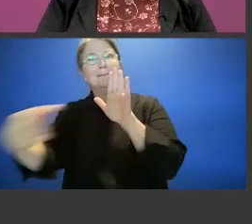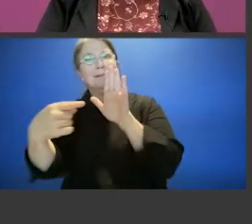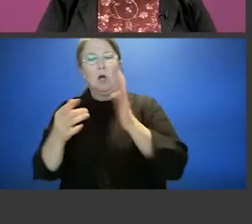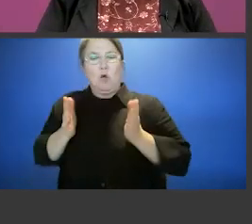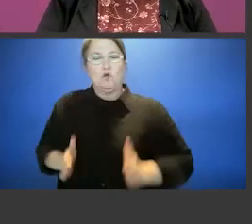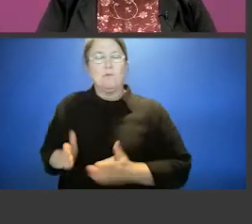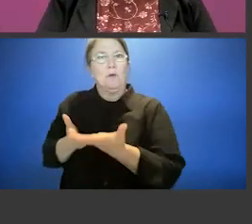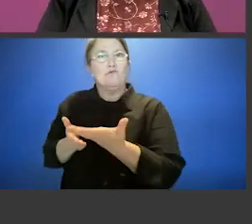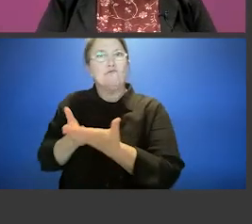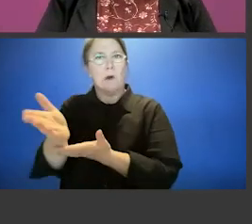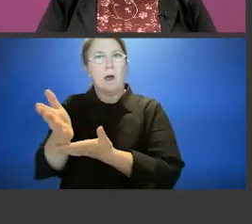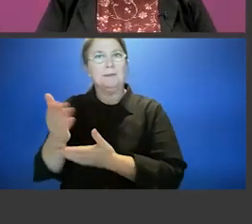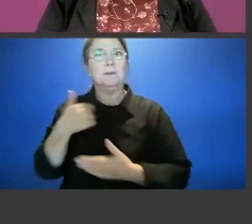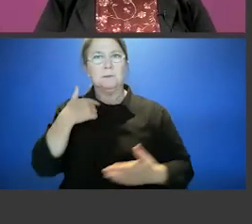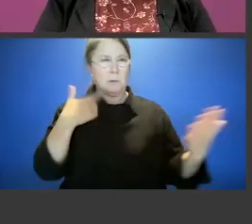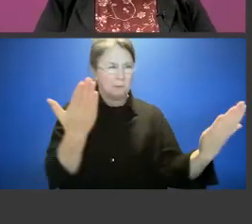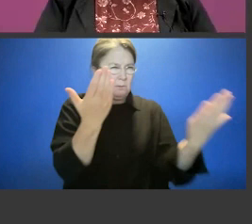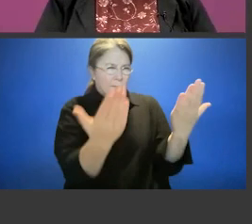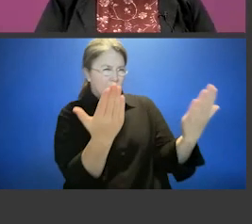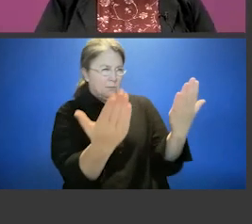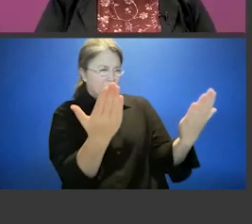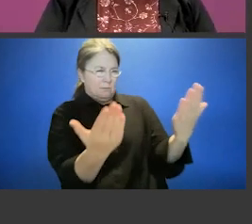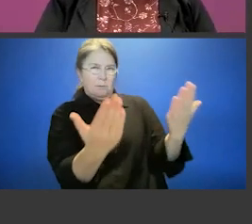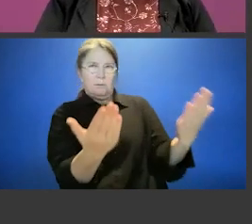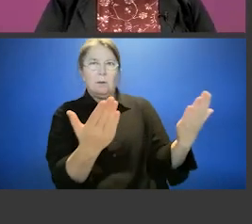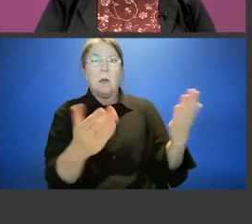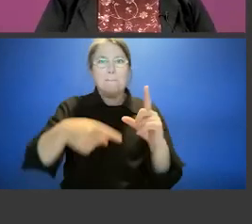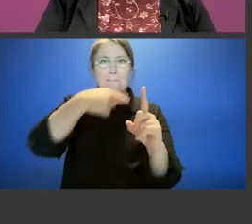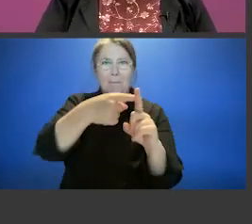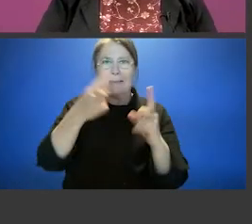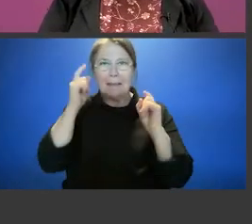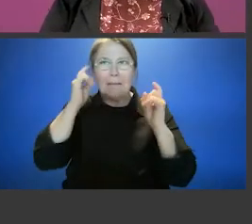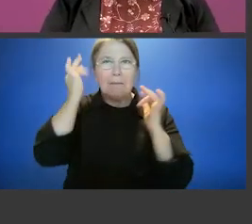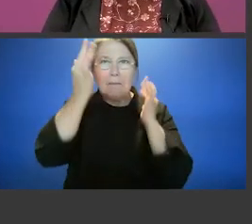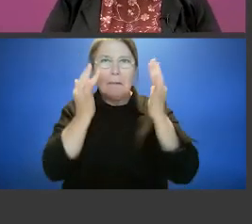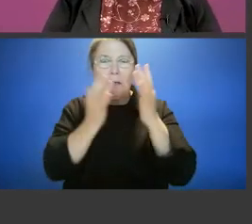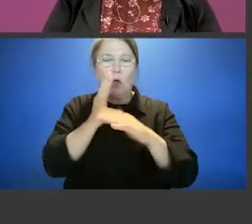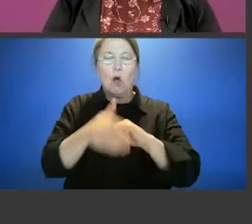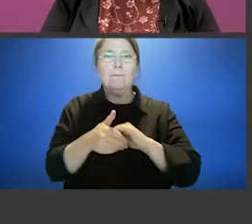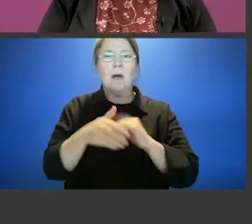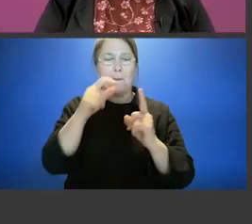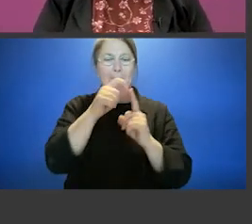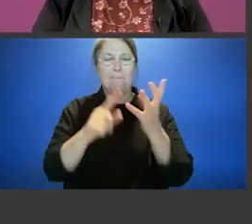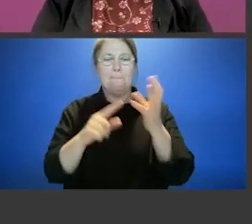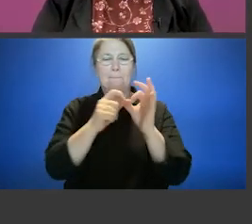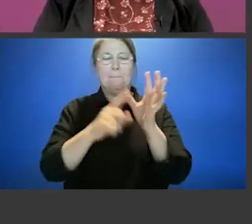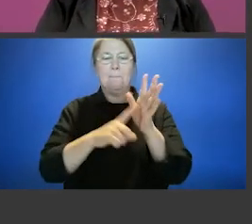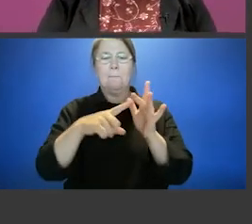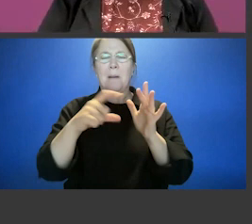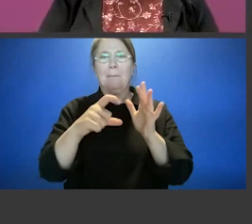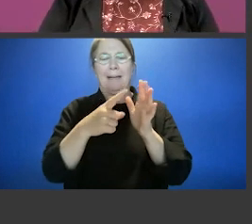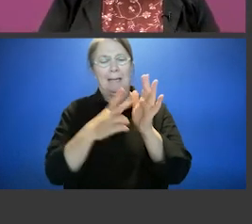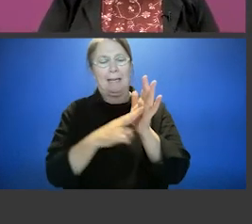also a public interest disclosure. Stacey will actually speak in more detail about public interest disclosures